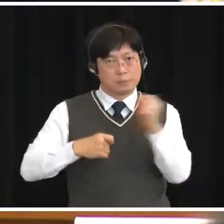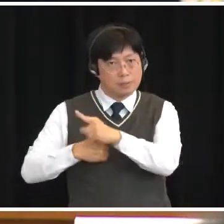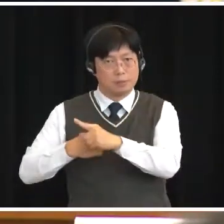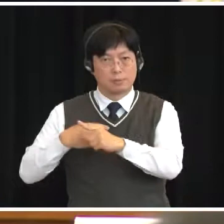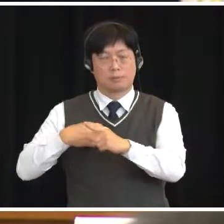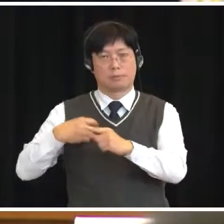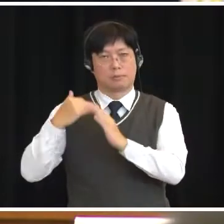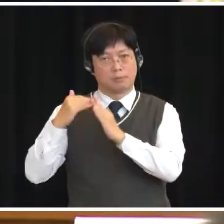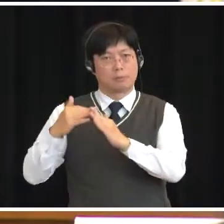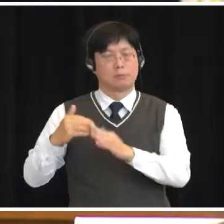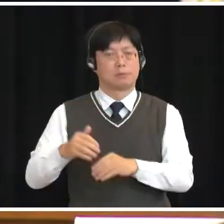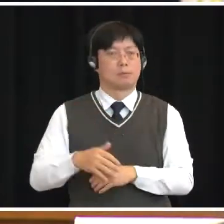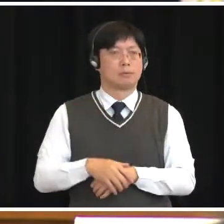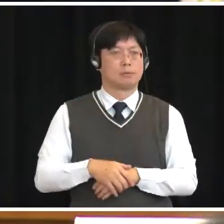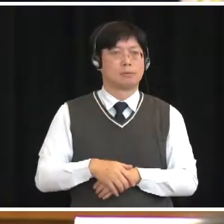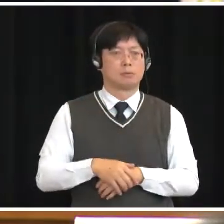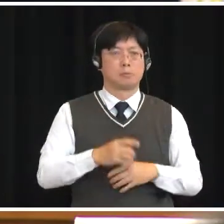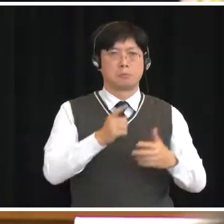city